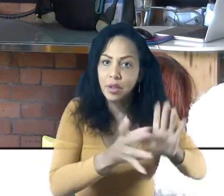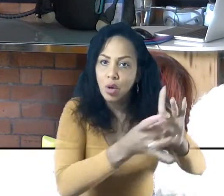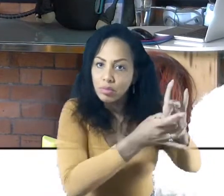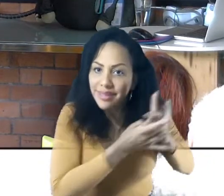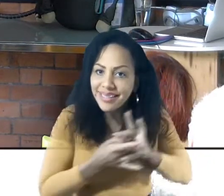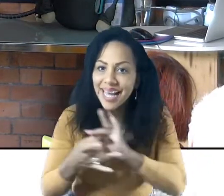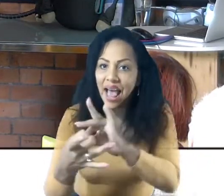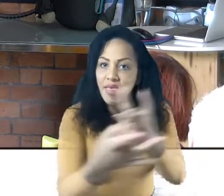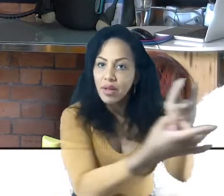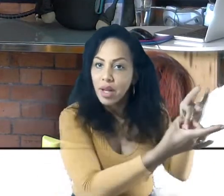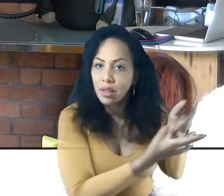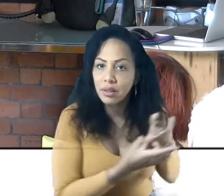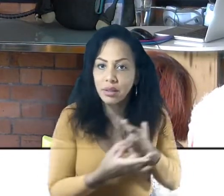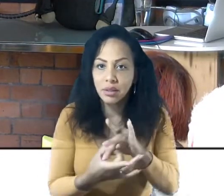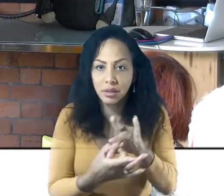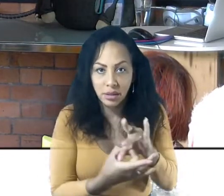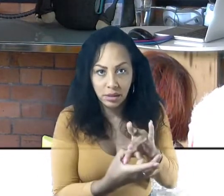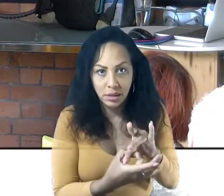haven't got